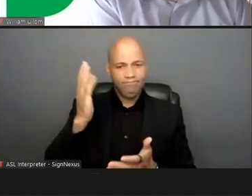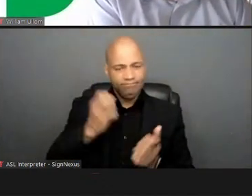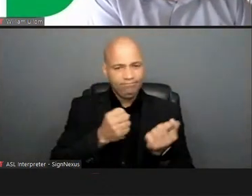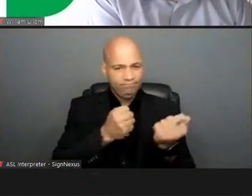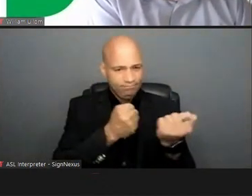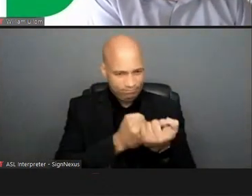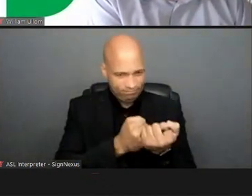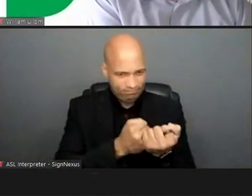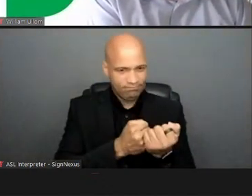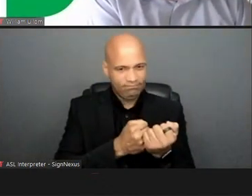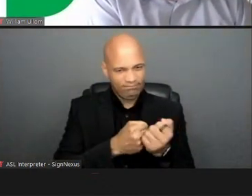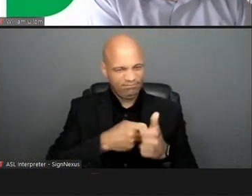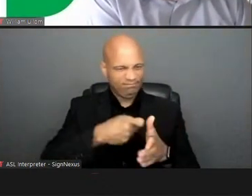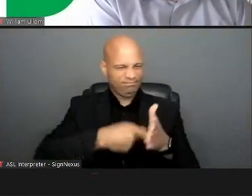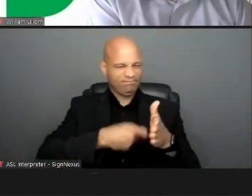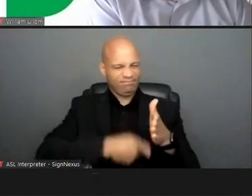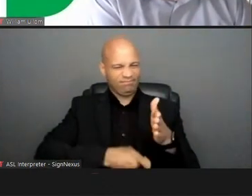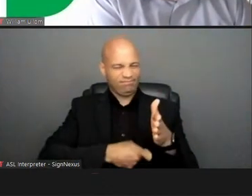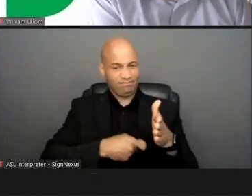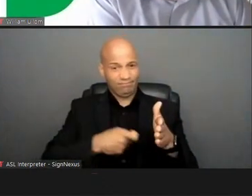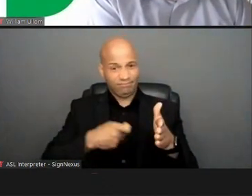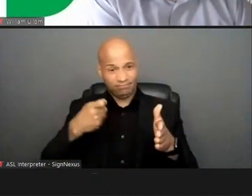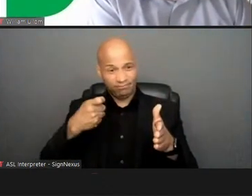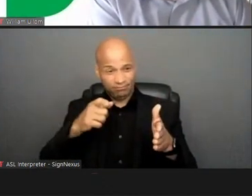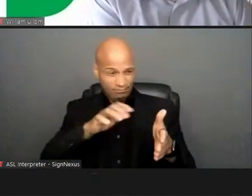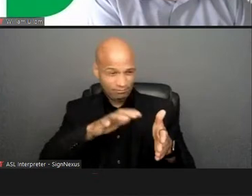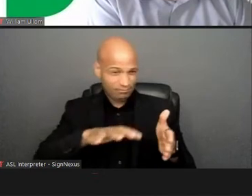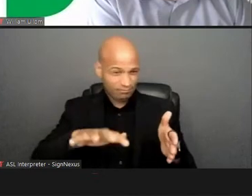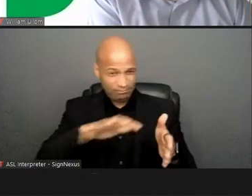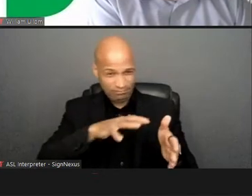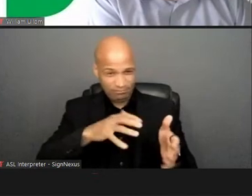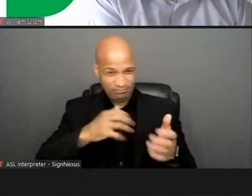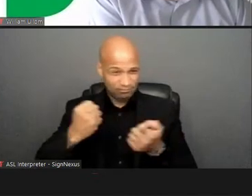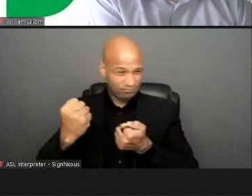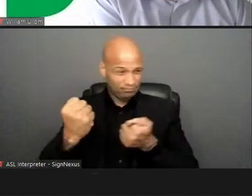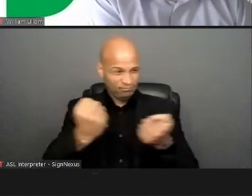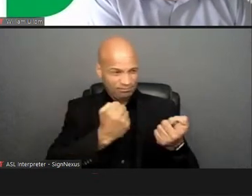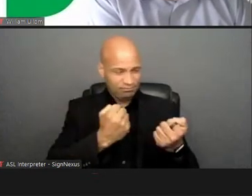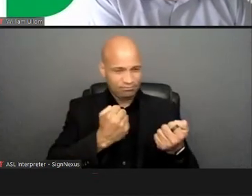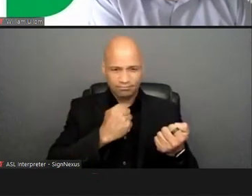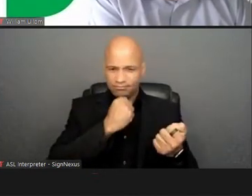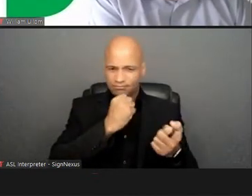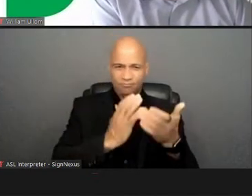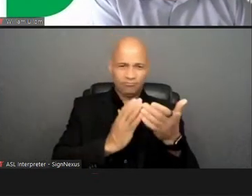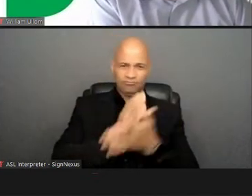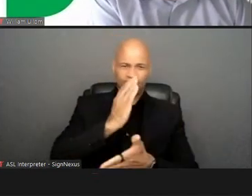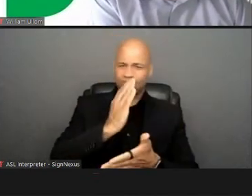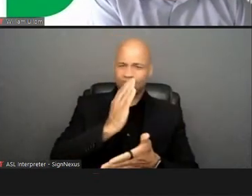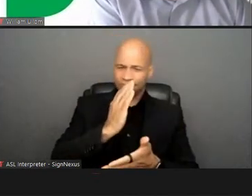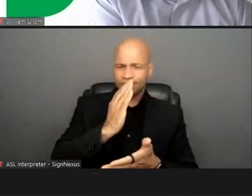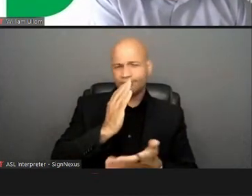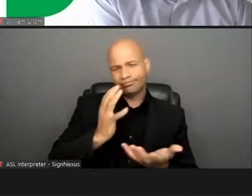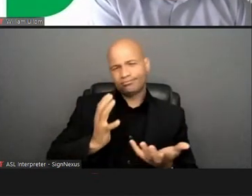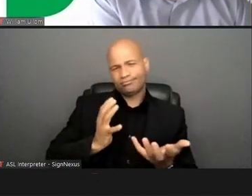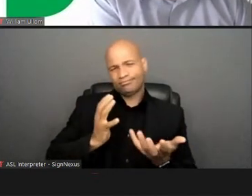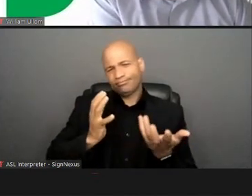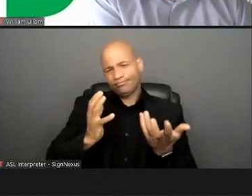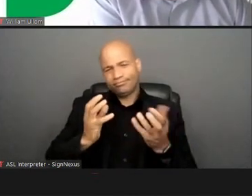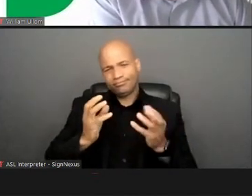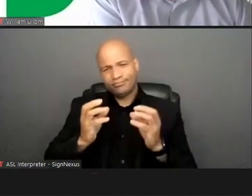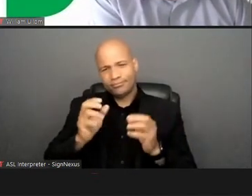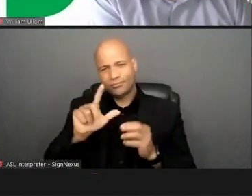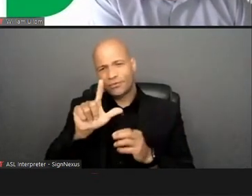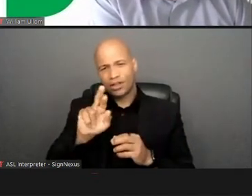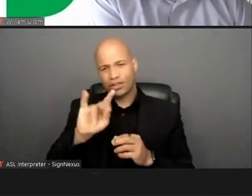driving a personal vehicle into a dense urban area is not a right but a luxury and it should be priced accordingly in our city traffic